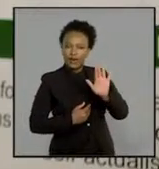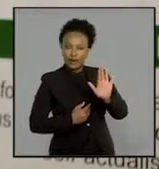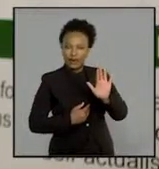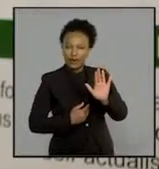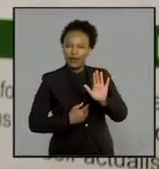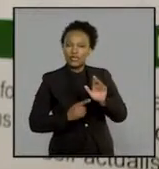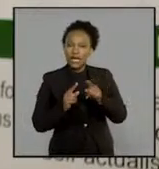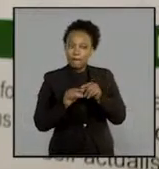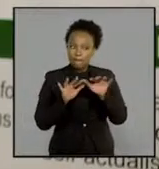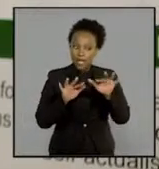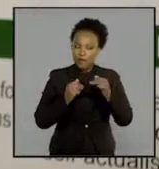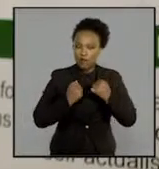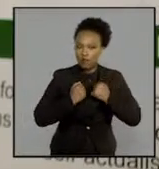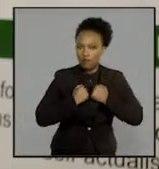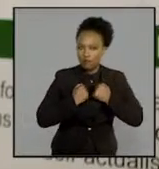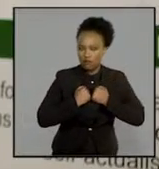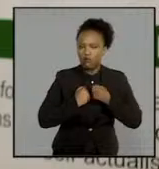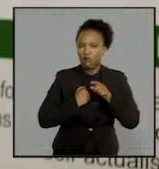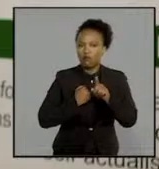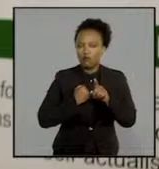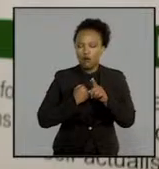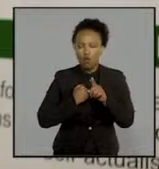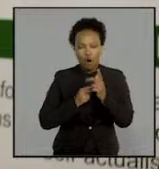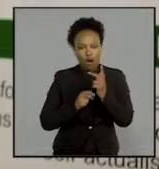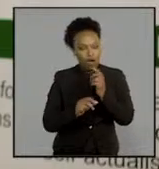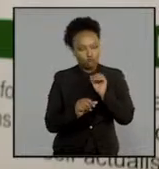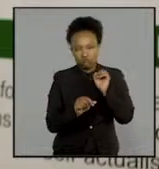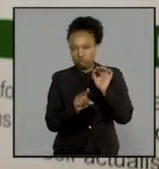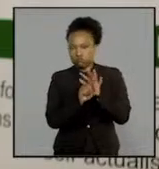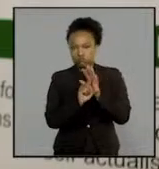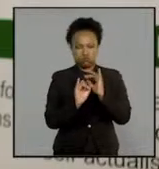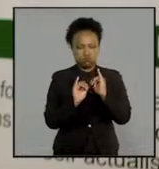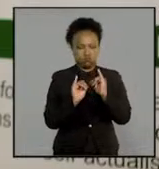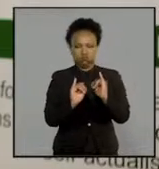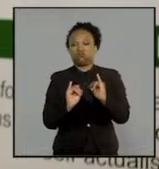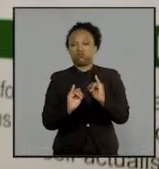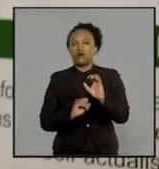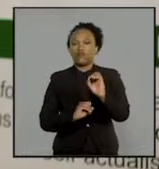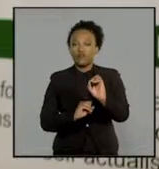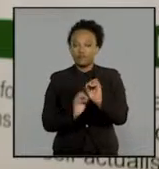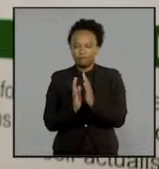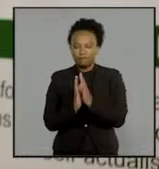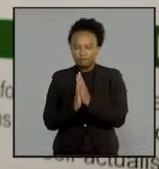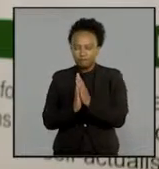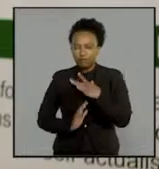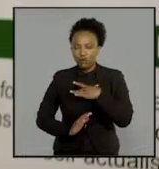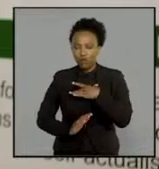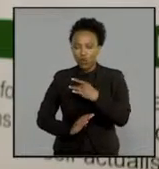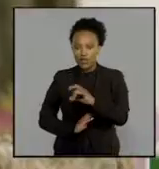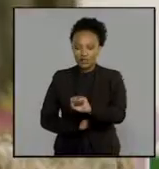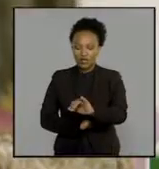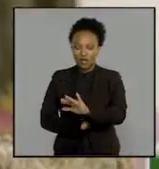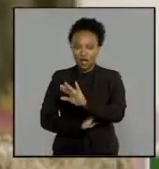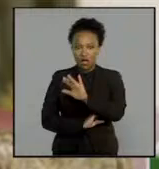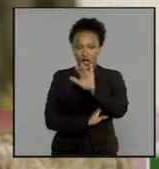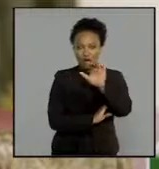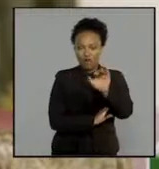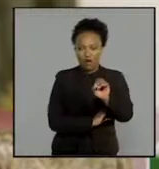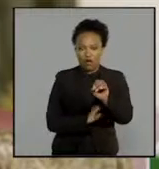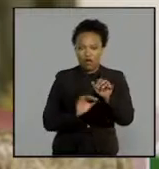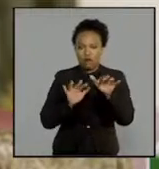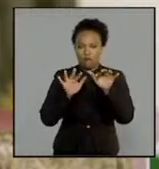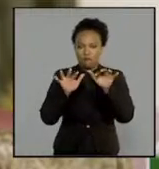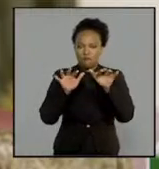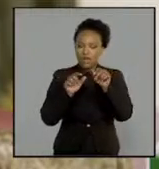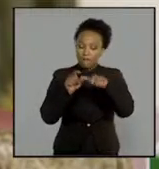of our women, our people, the hardest hit. We wish for South